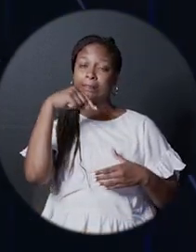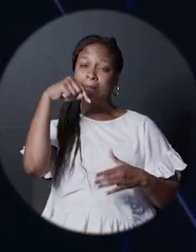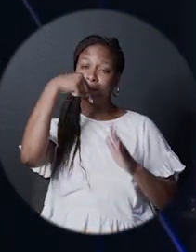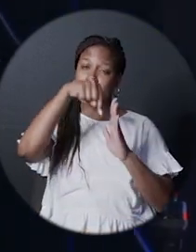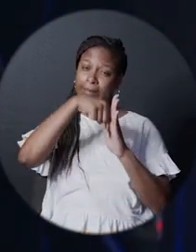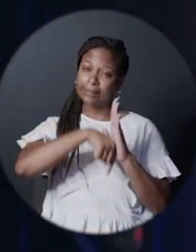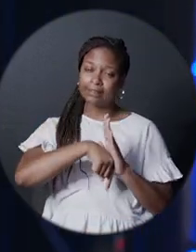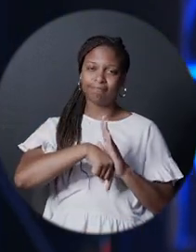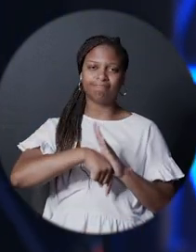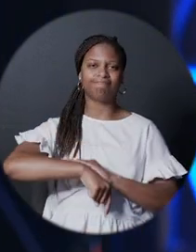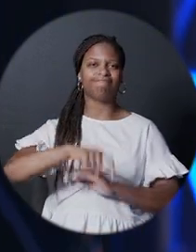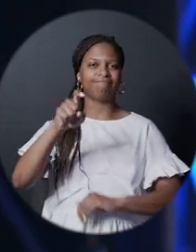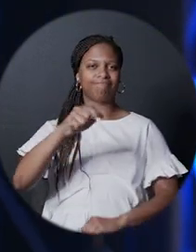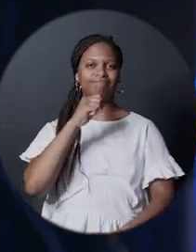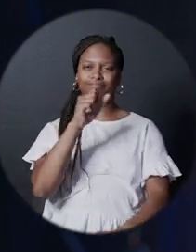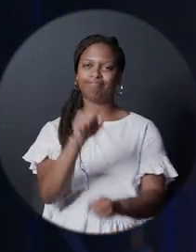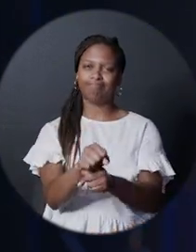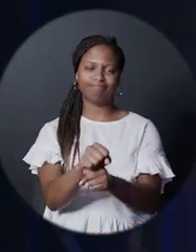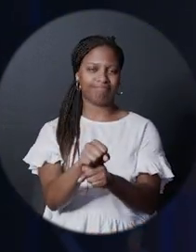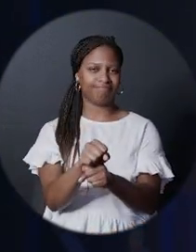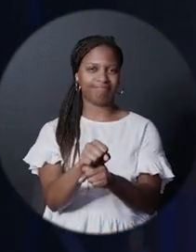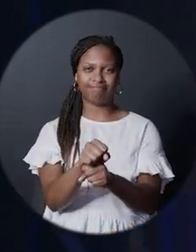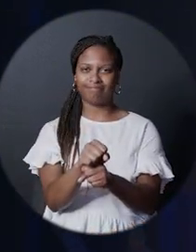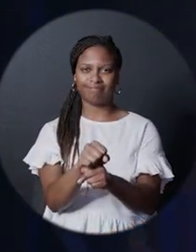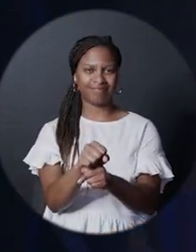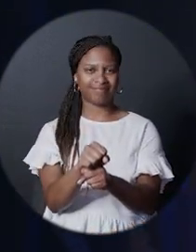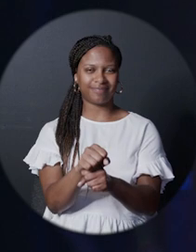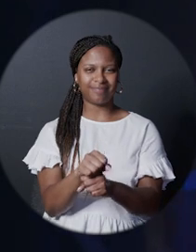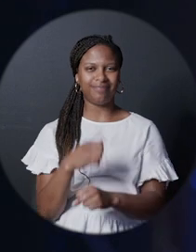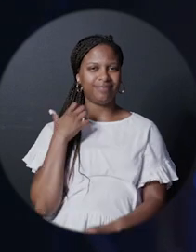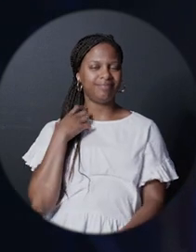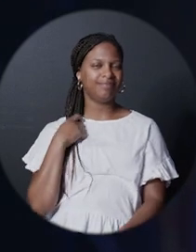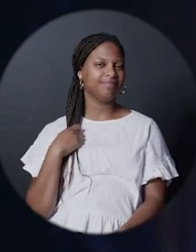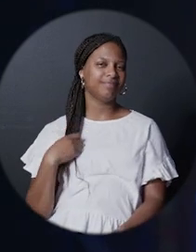if we dig deep down, the button still doesn't work.